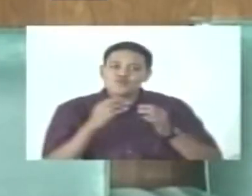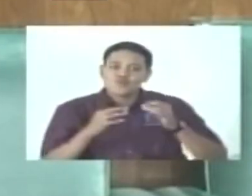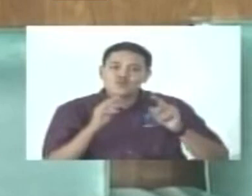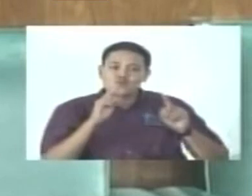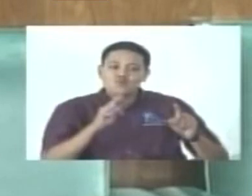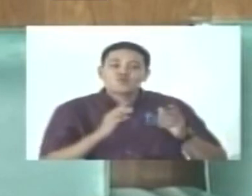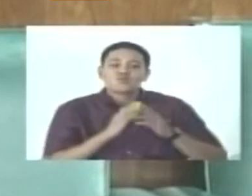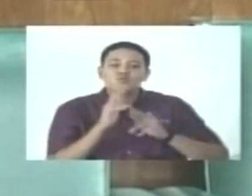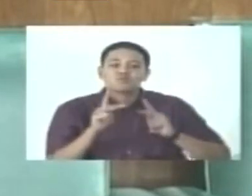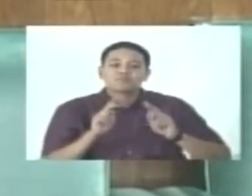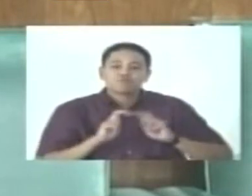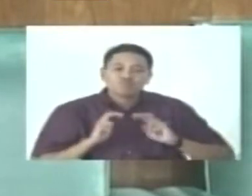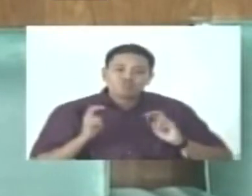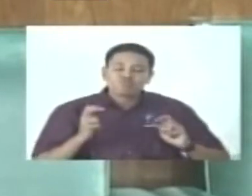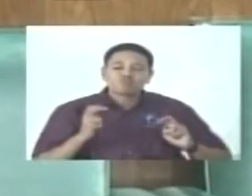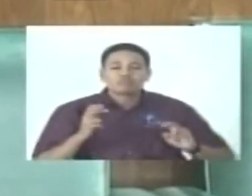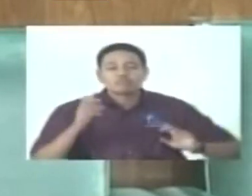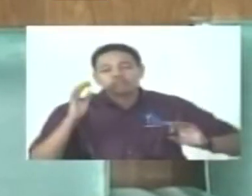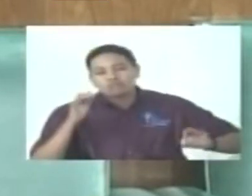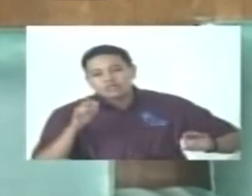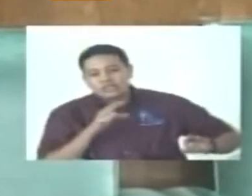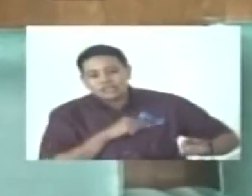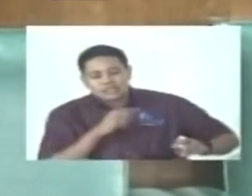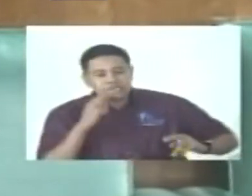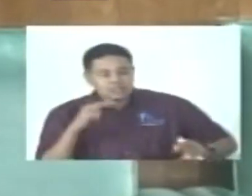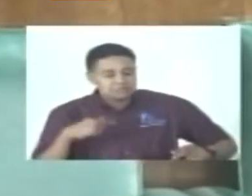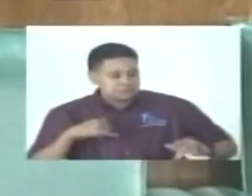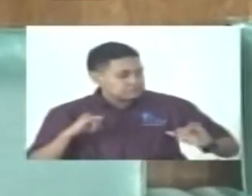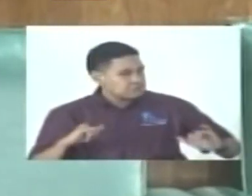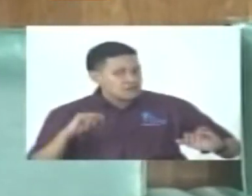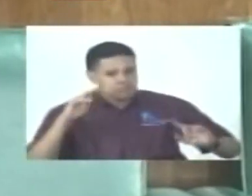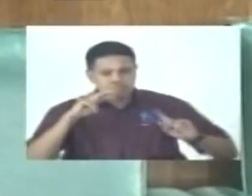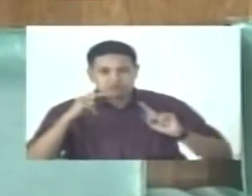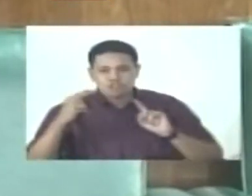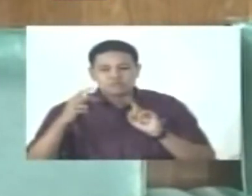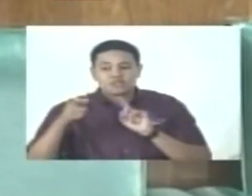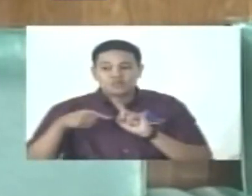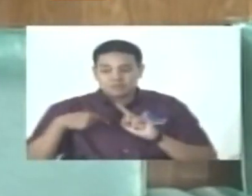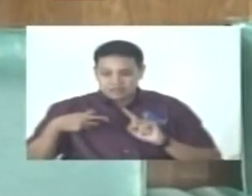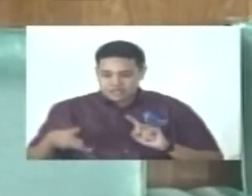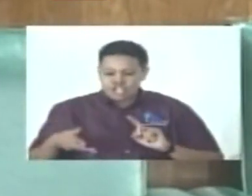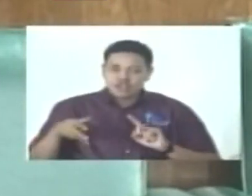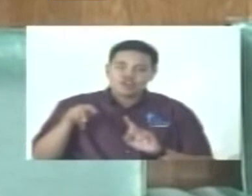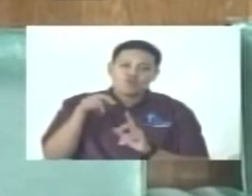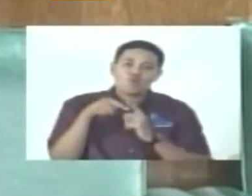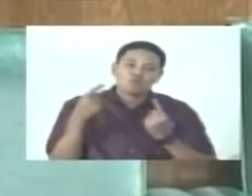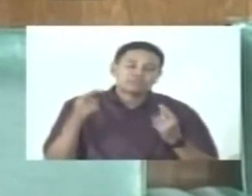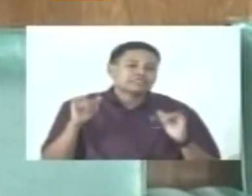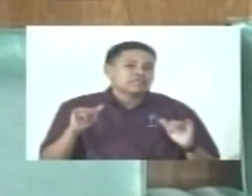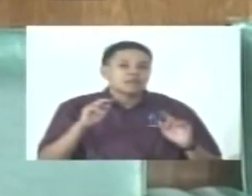hold that view when I was over there. I hold that view over here. And